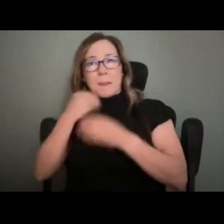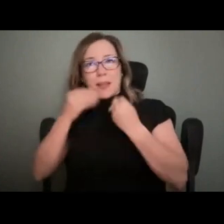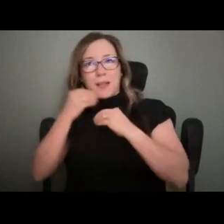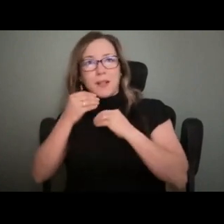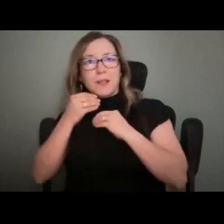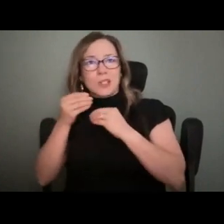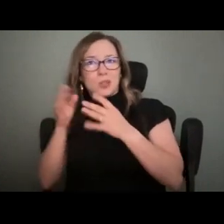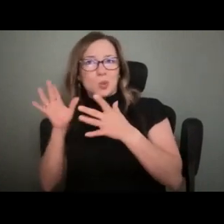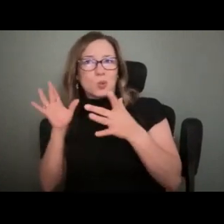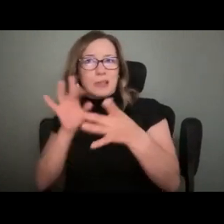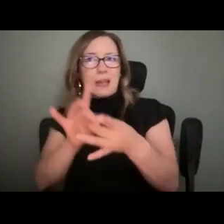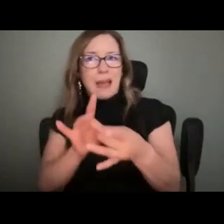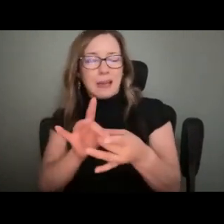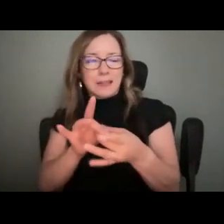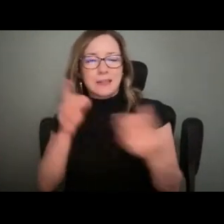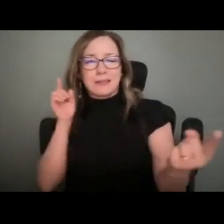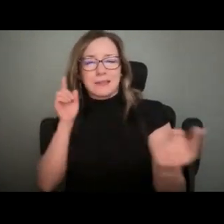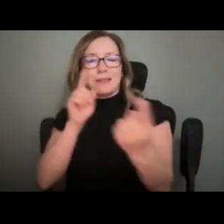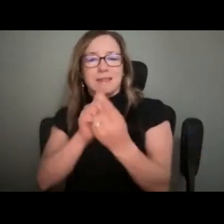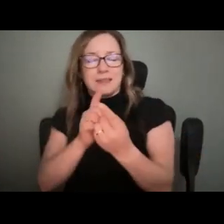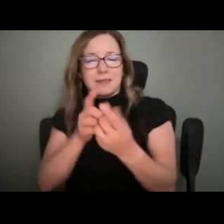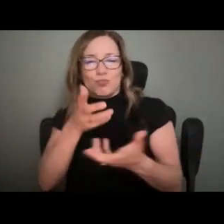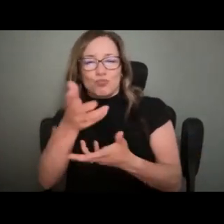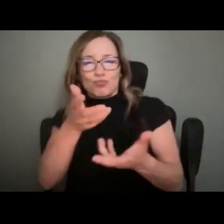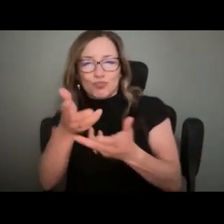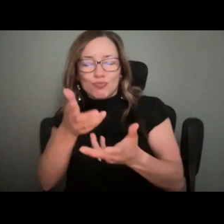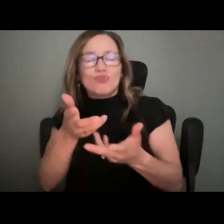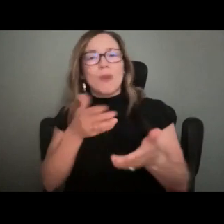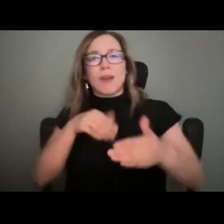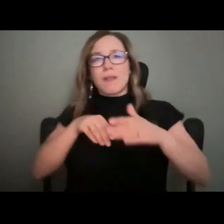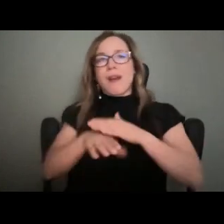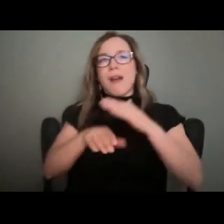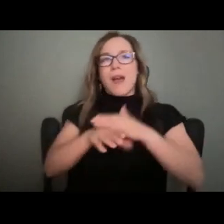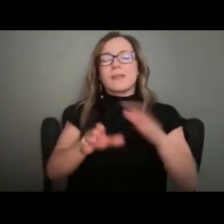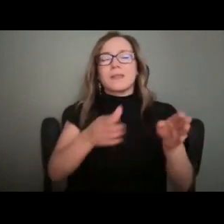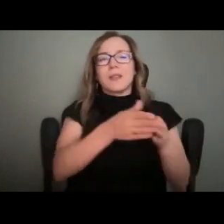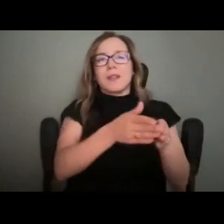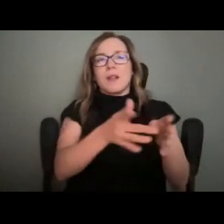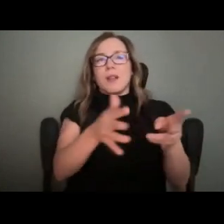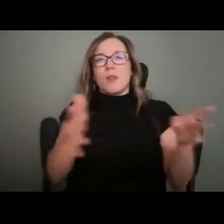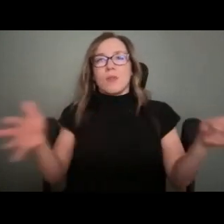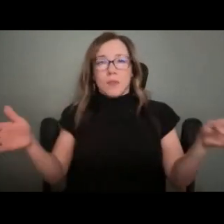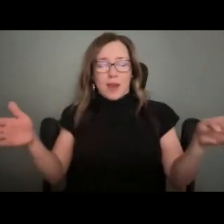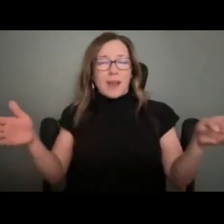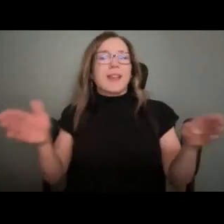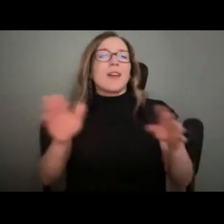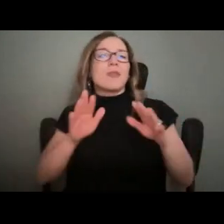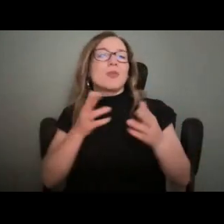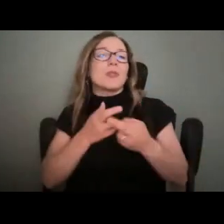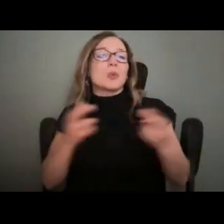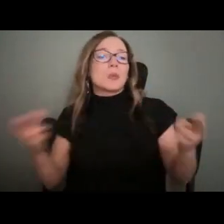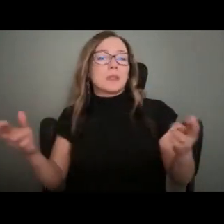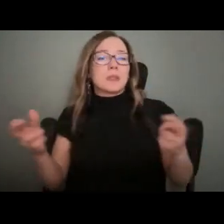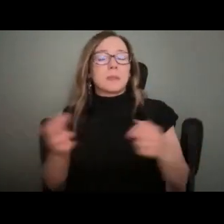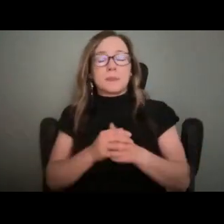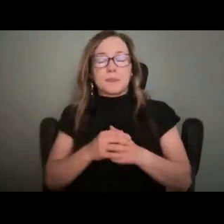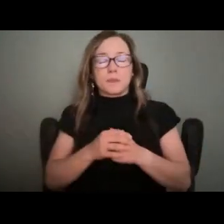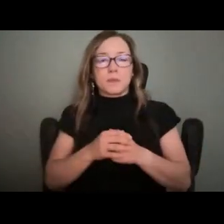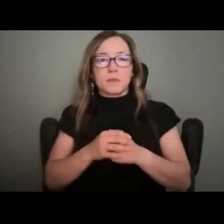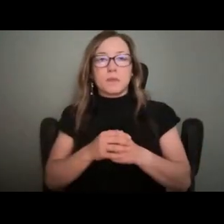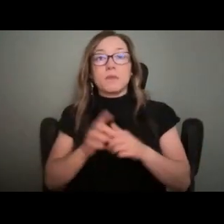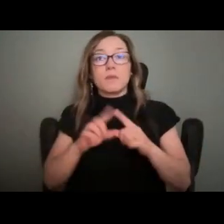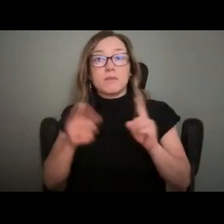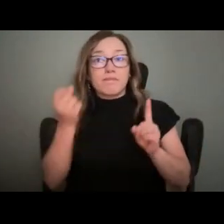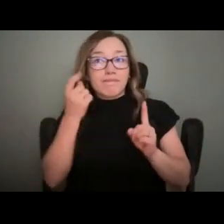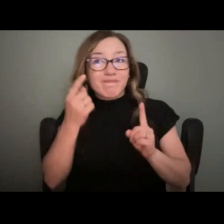forging social connections and helping people access a wide variety of resources. But the need in our